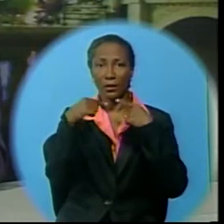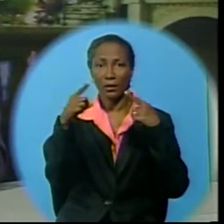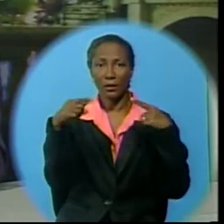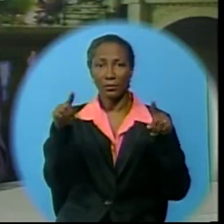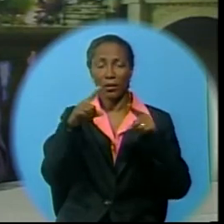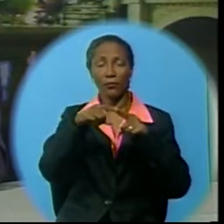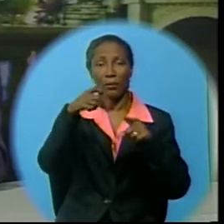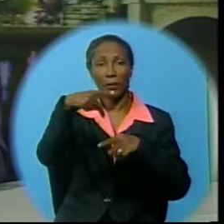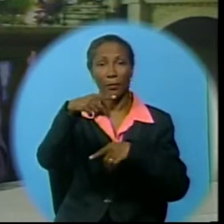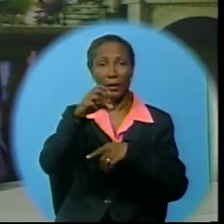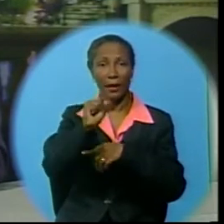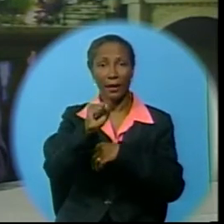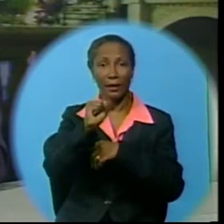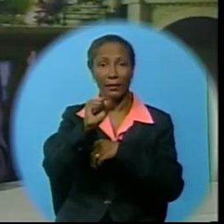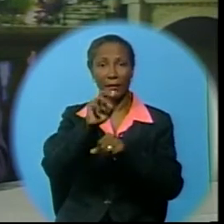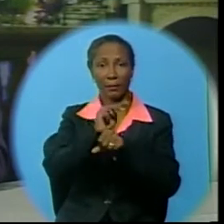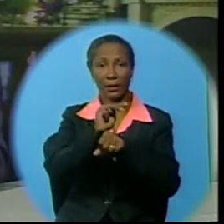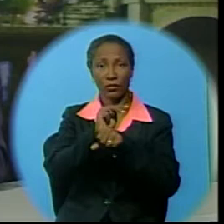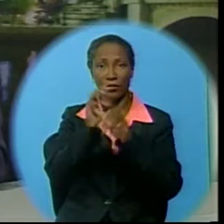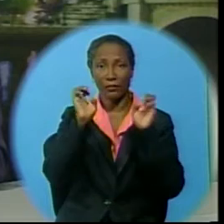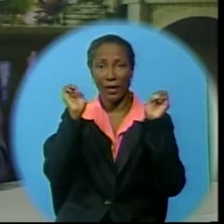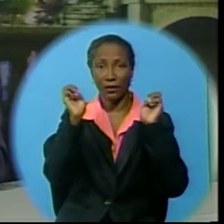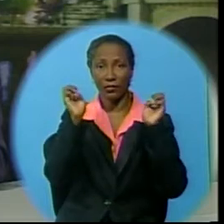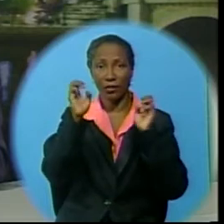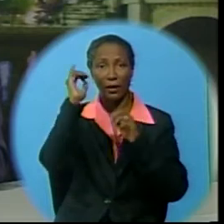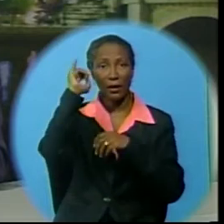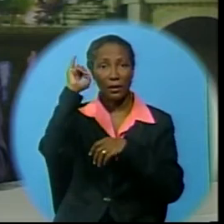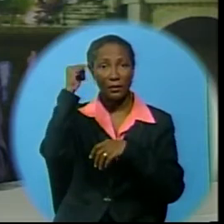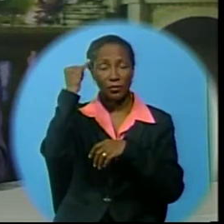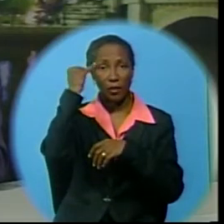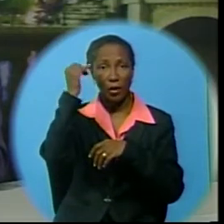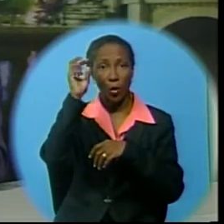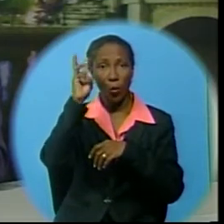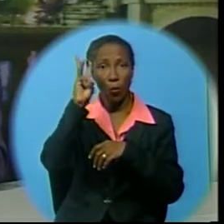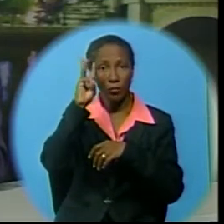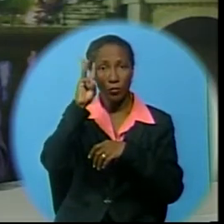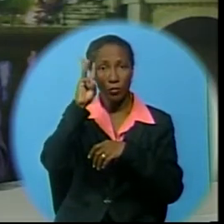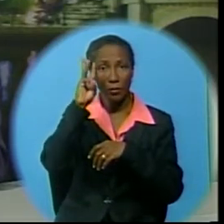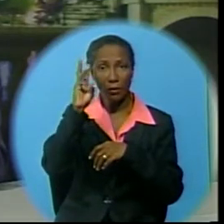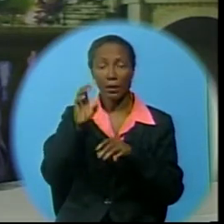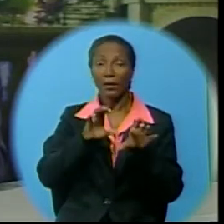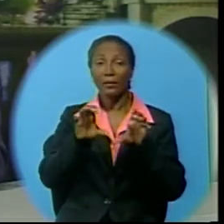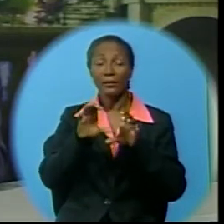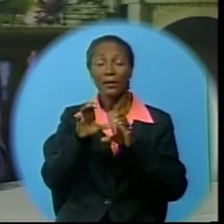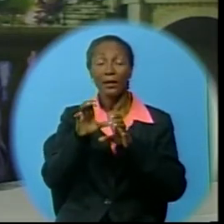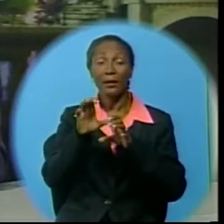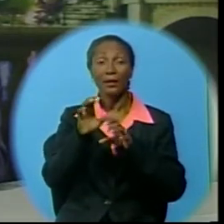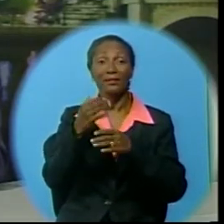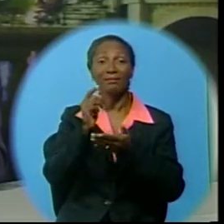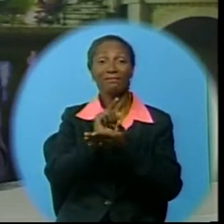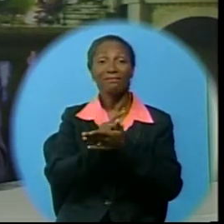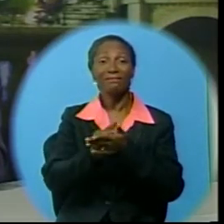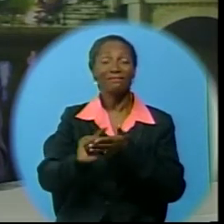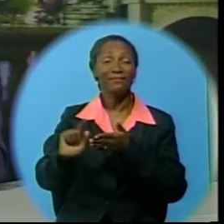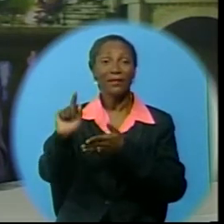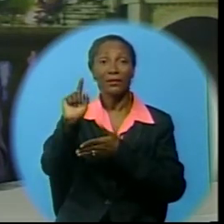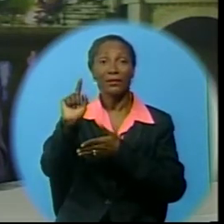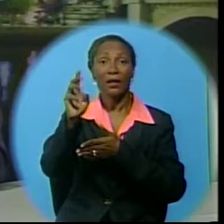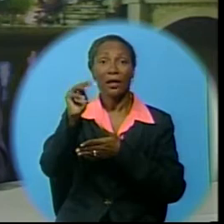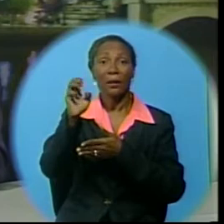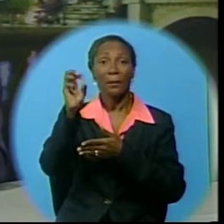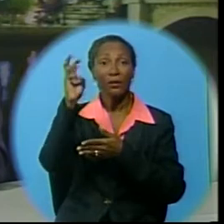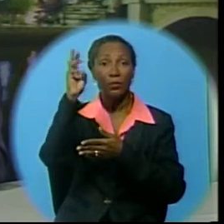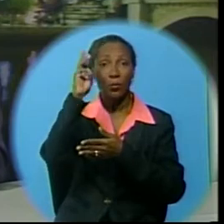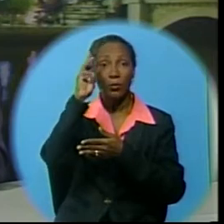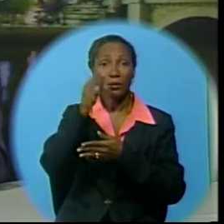of Energy, Jehu Wilcher. This could be done as early as next week. Mr. Wilcher says partnerships will be critical to the development